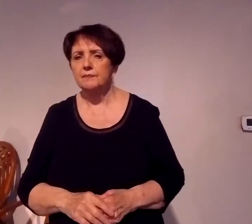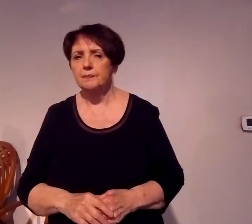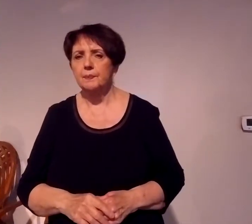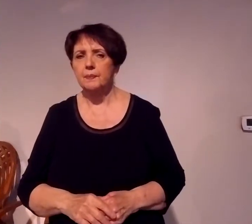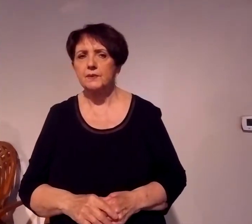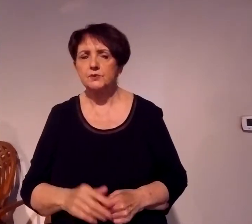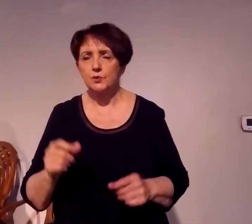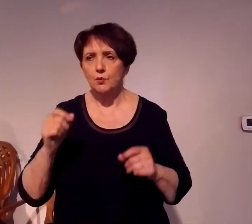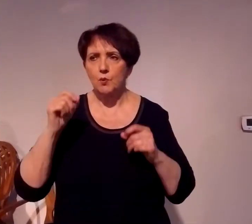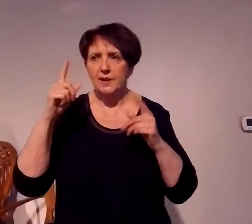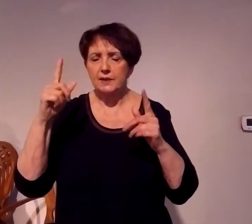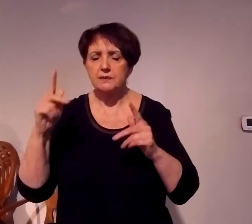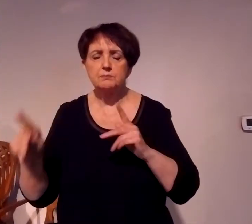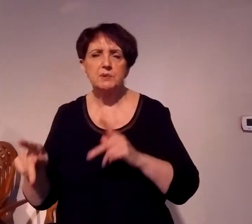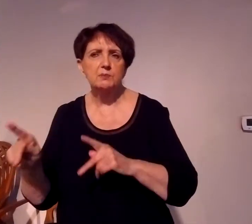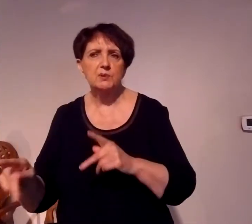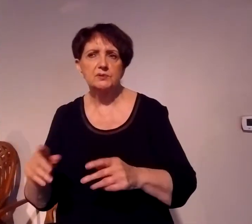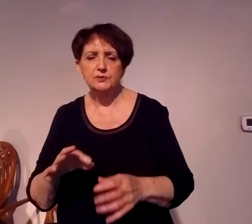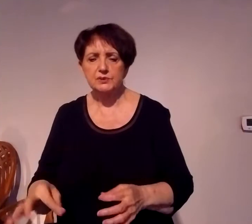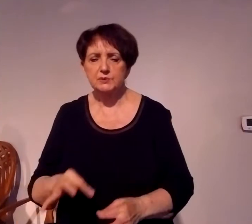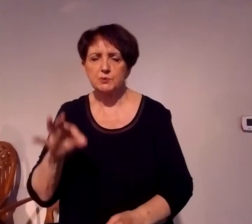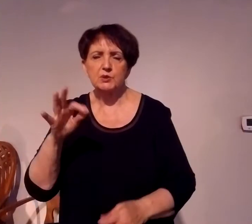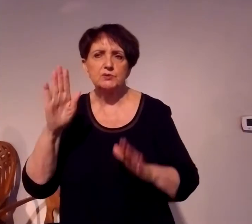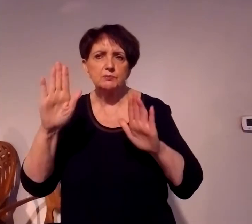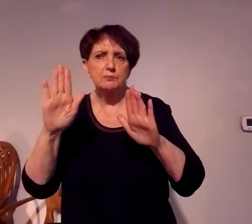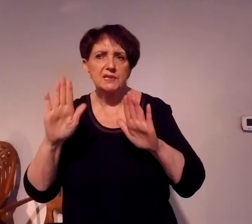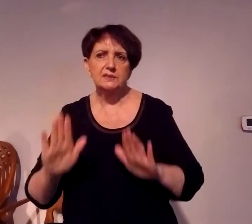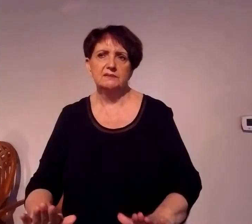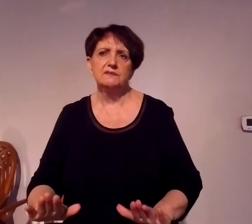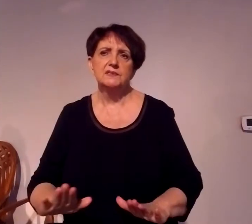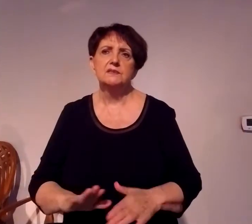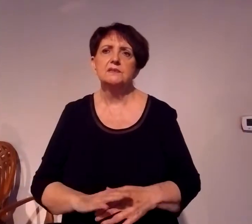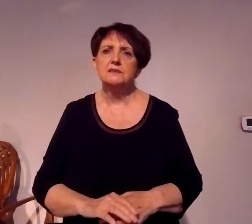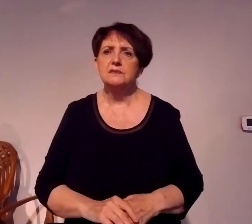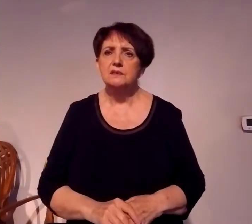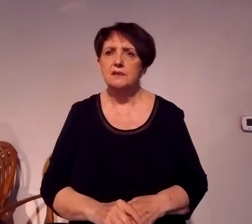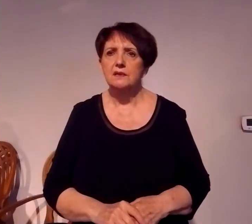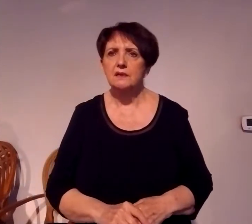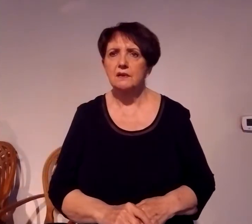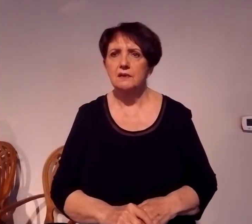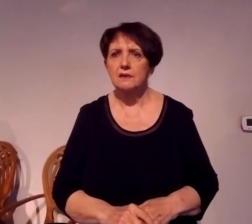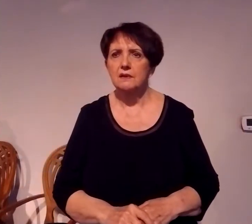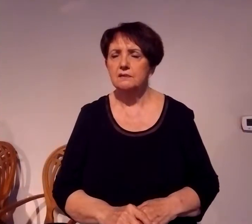awaken humanity to its spiritual magnificence,